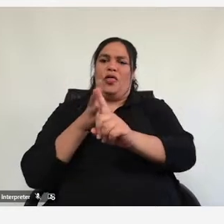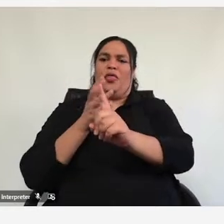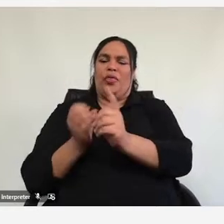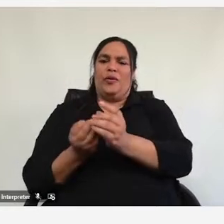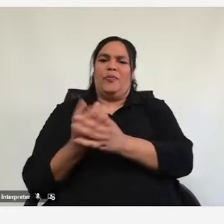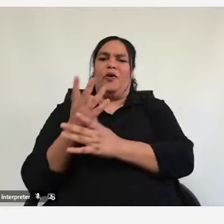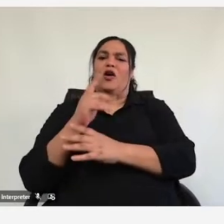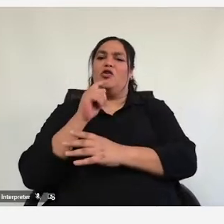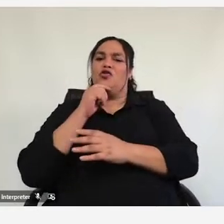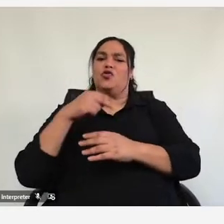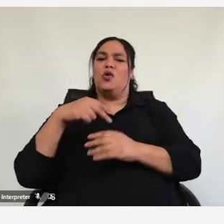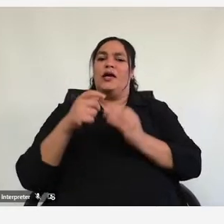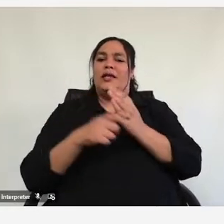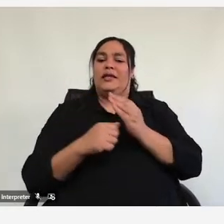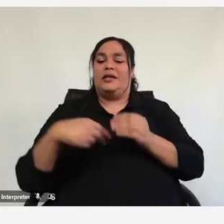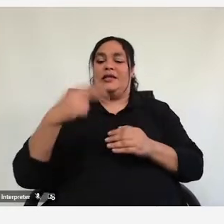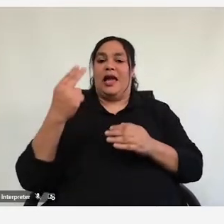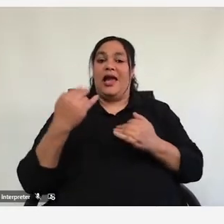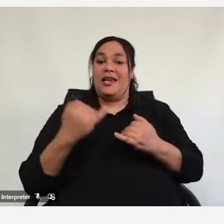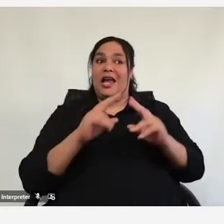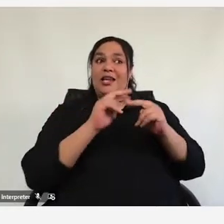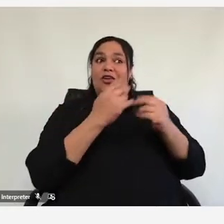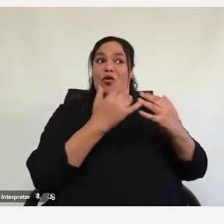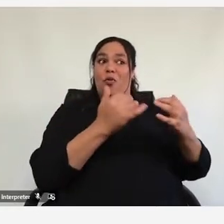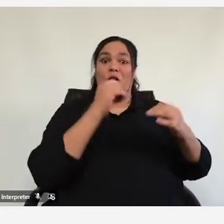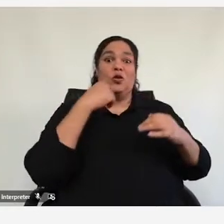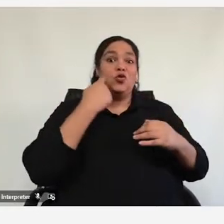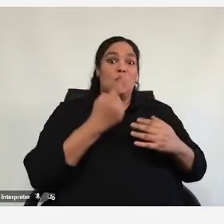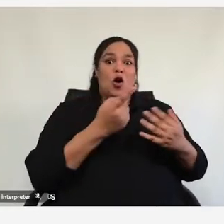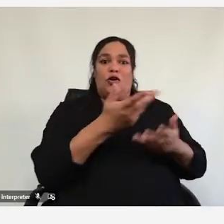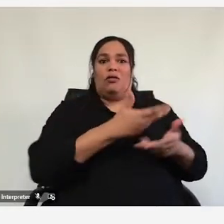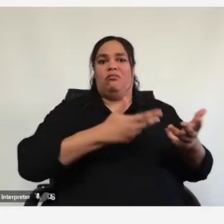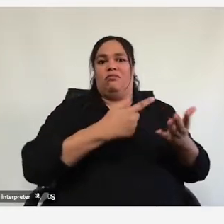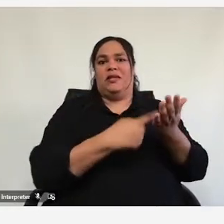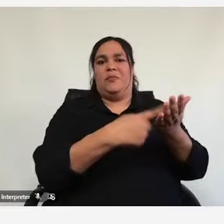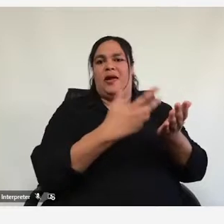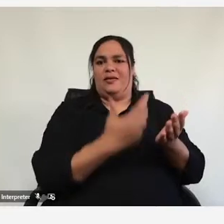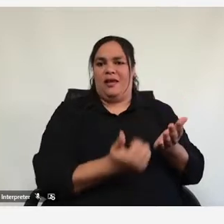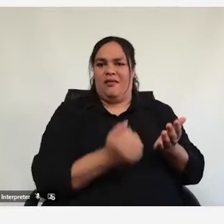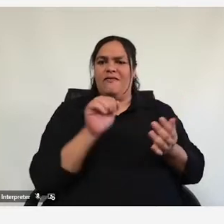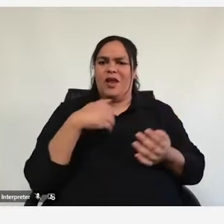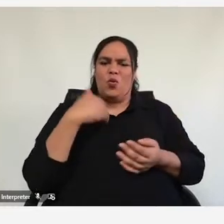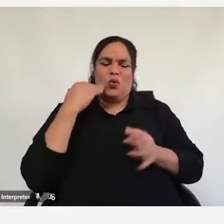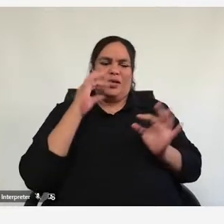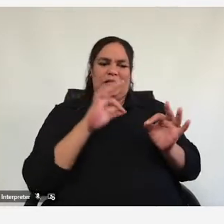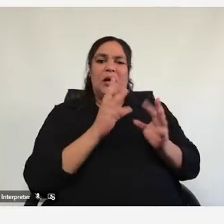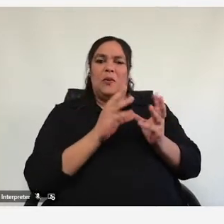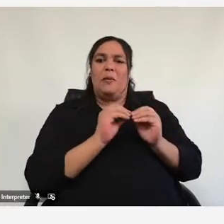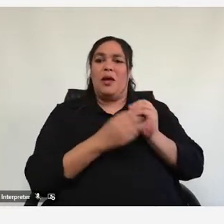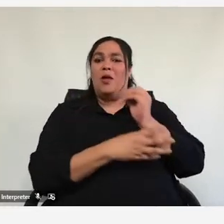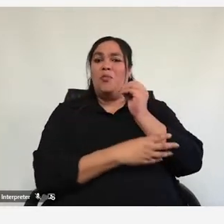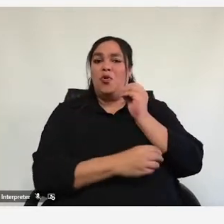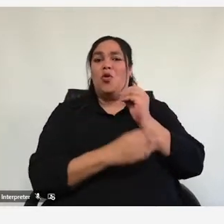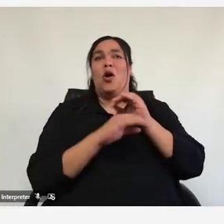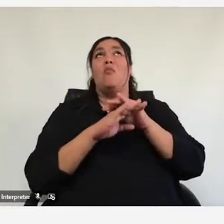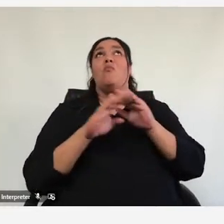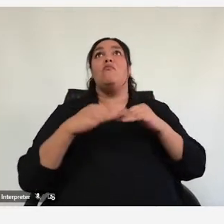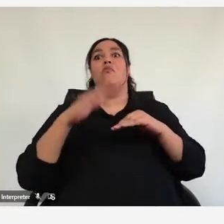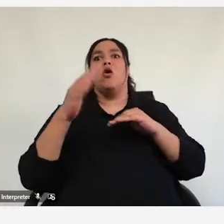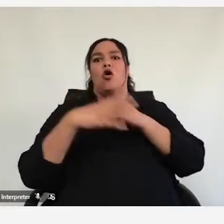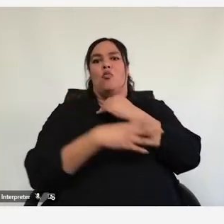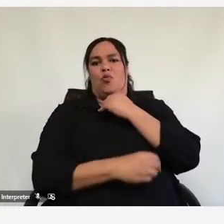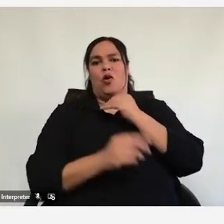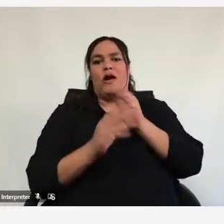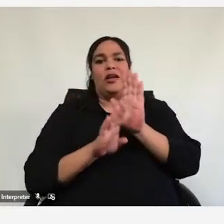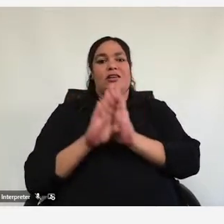tax hikes that are being tabled in the National Parliament tomorrow. And we know this will make the poor poorer and increase the